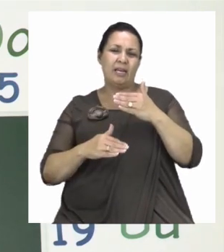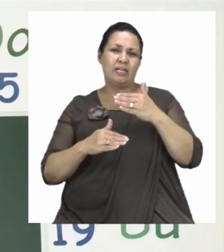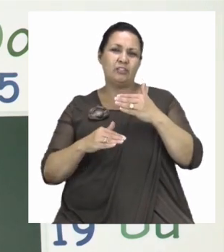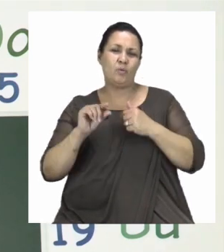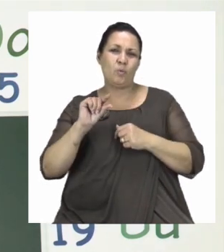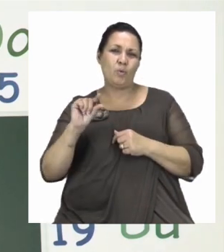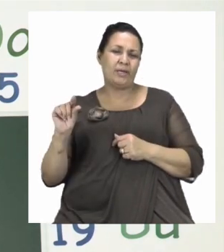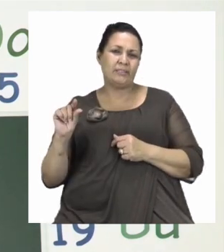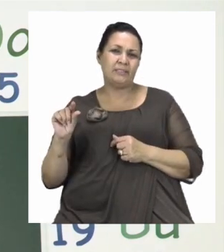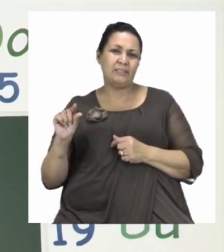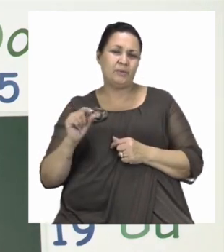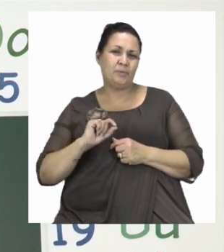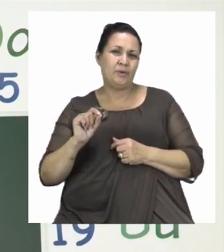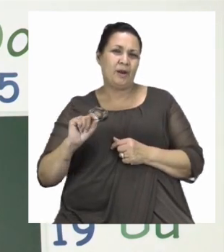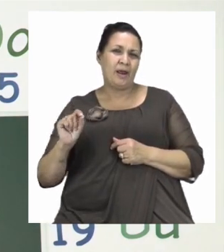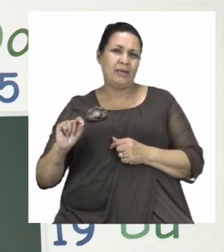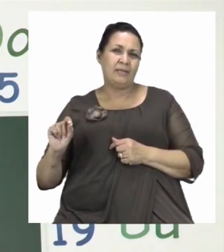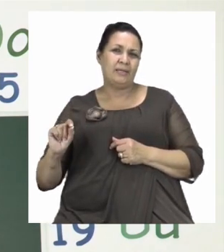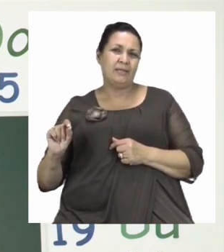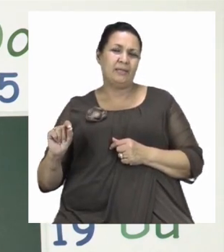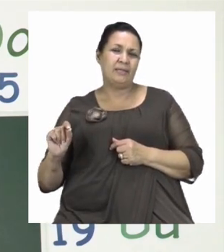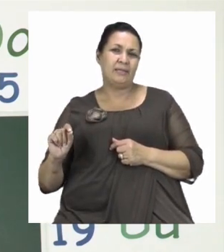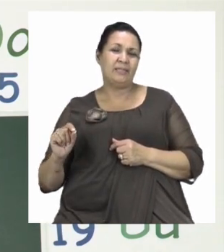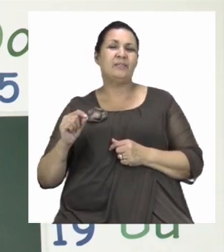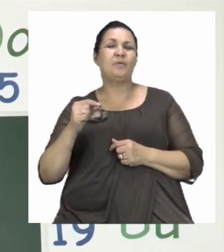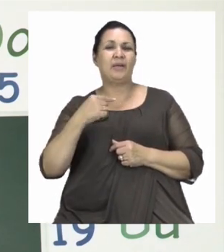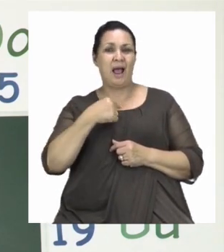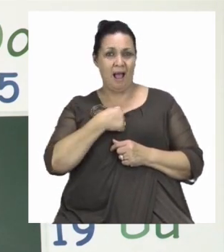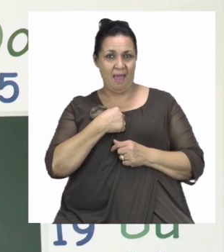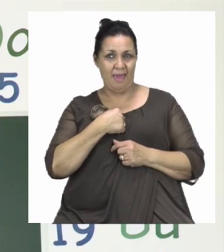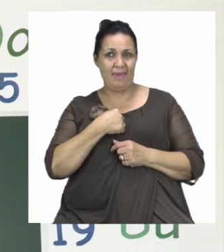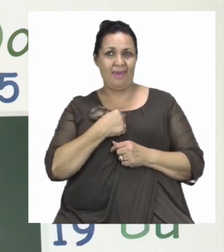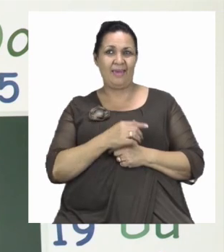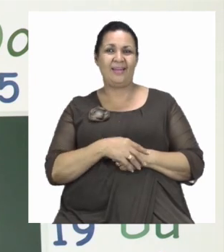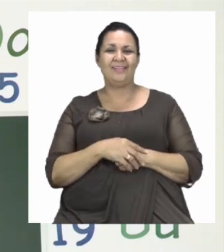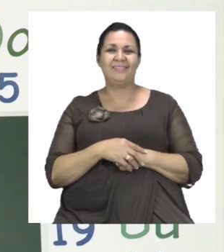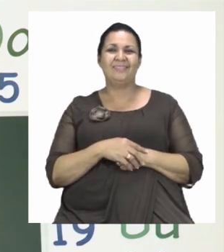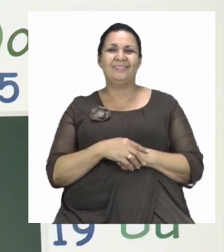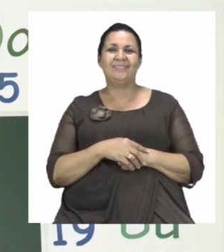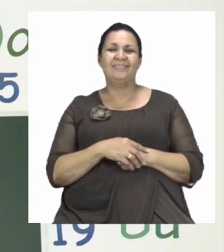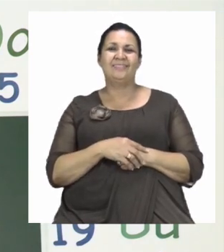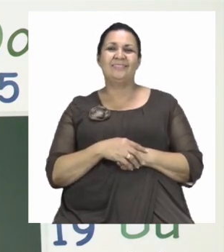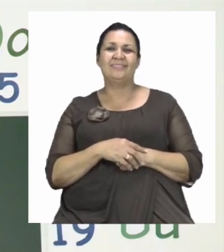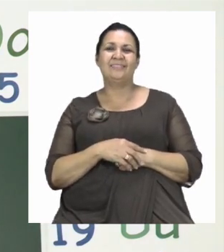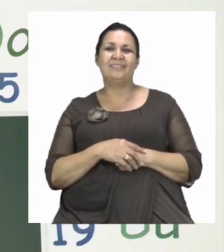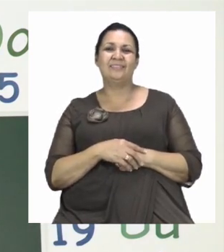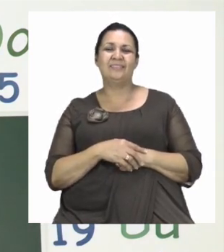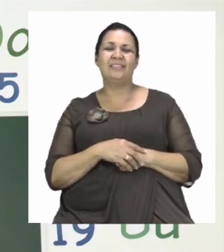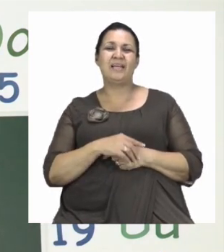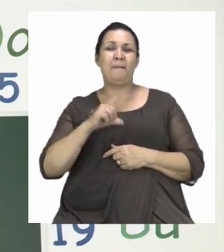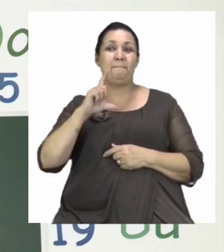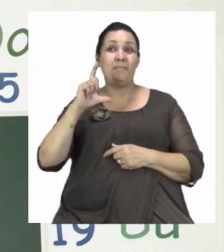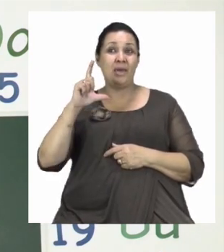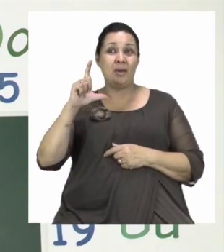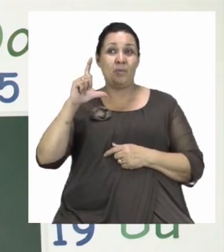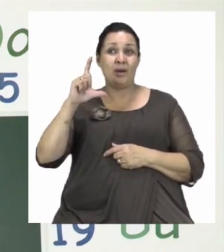be writing is the word I. I. Capital